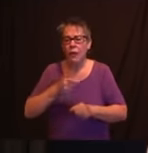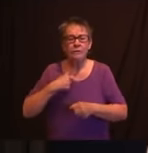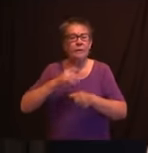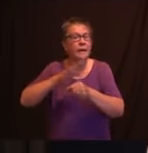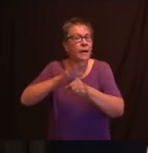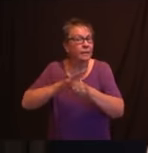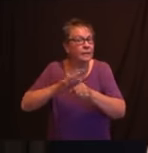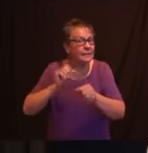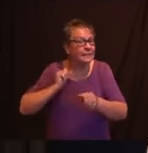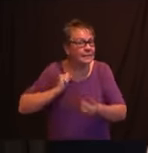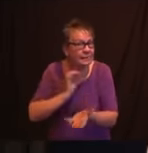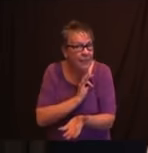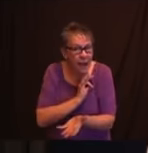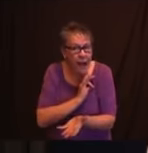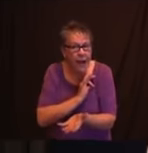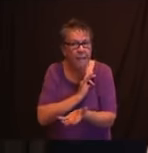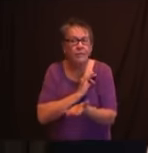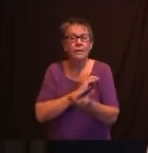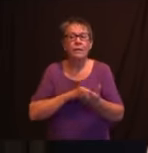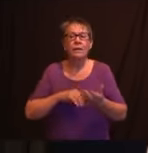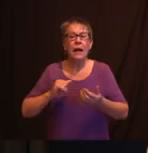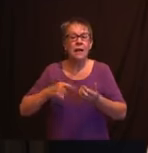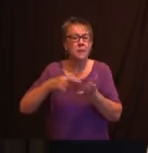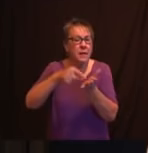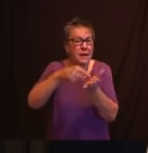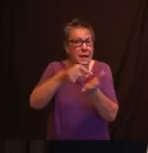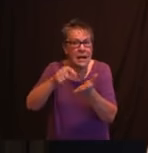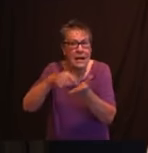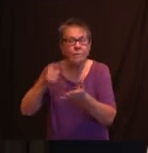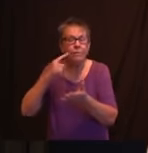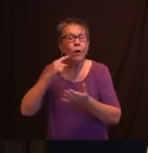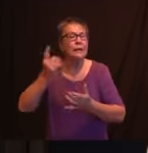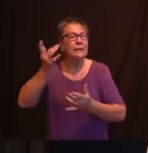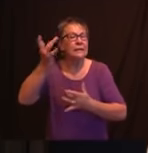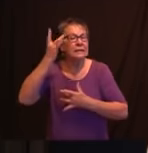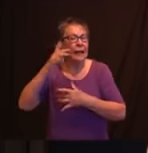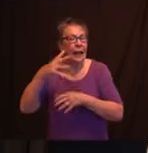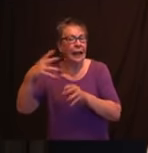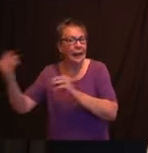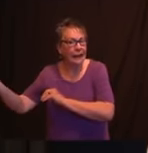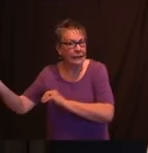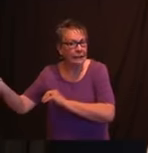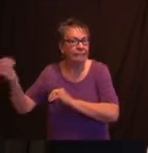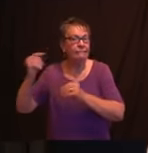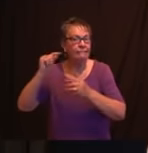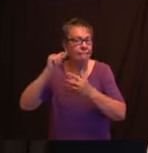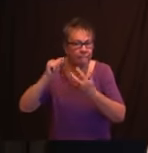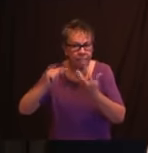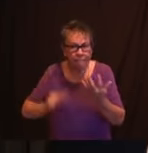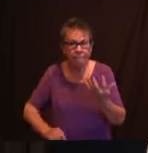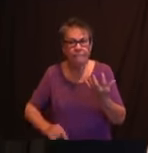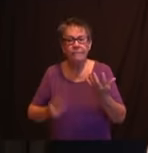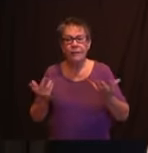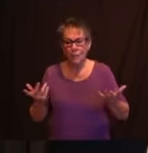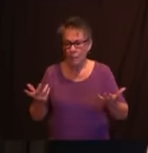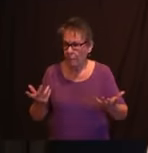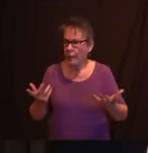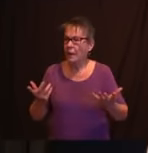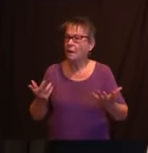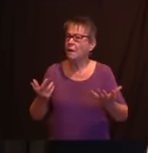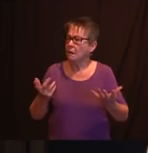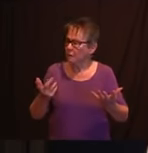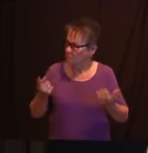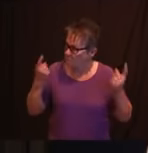struggling. We are still in a moment that is about saving lives. This pandemic is not over. We